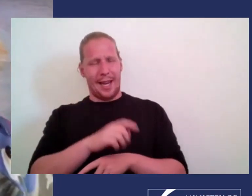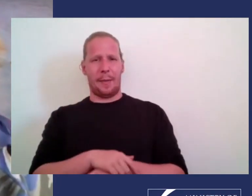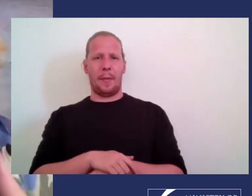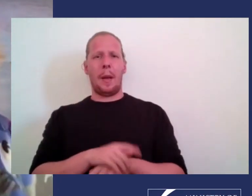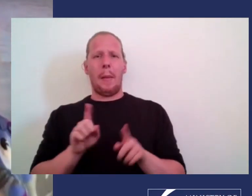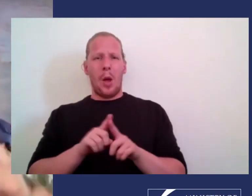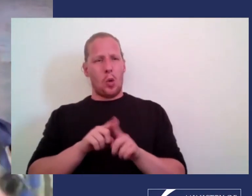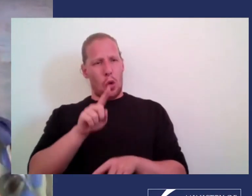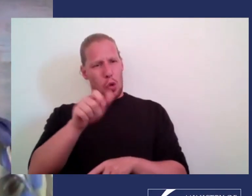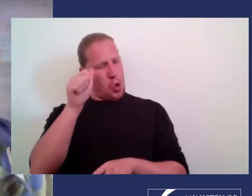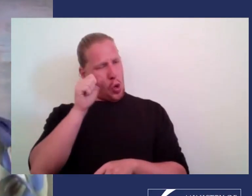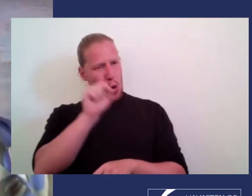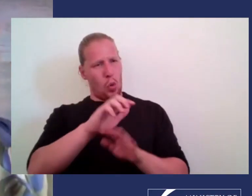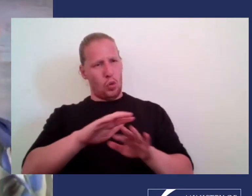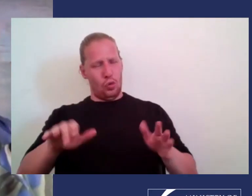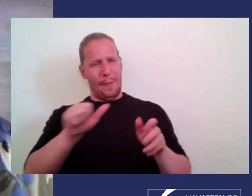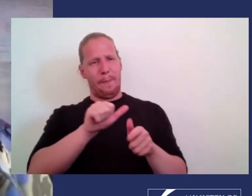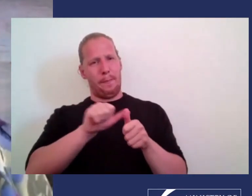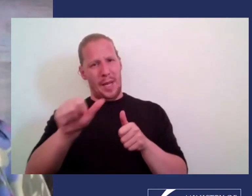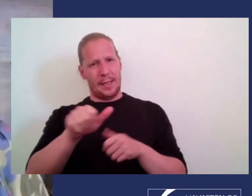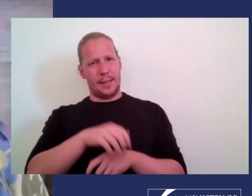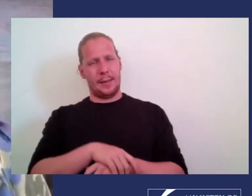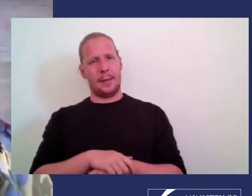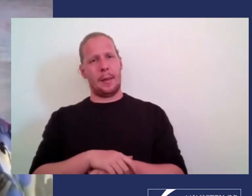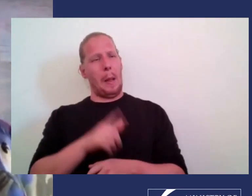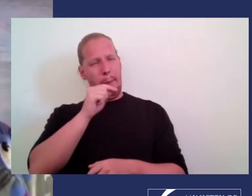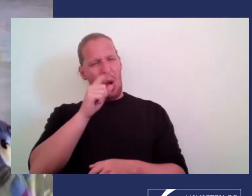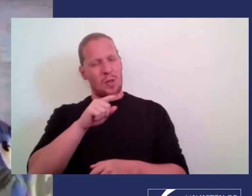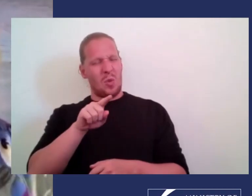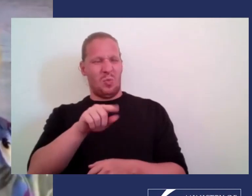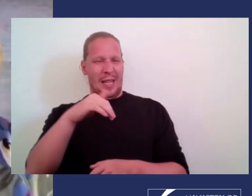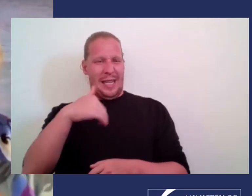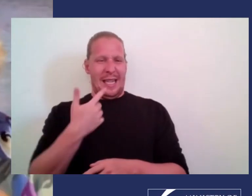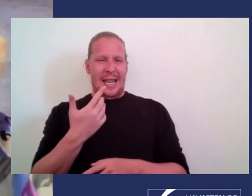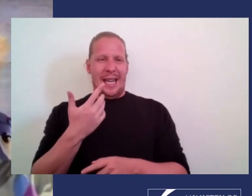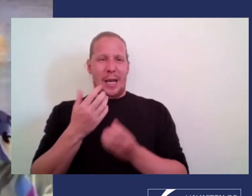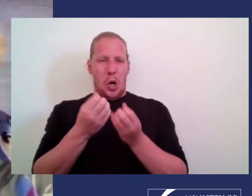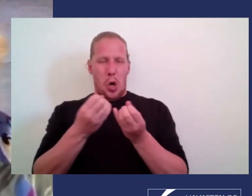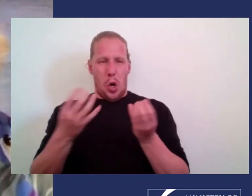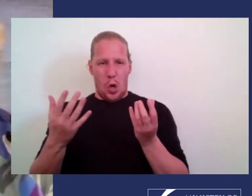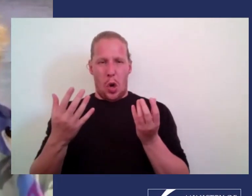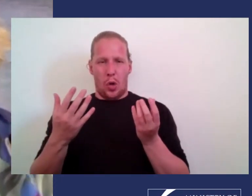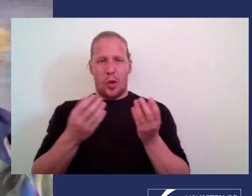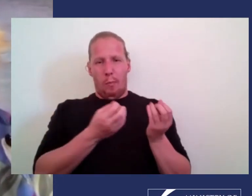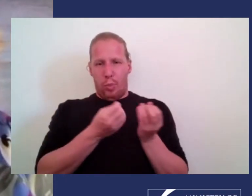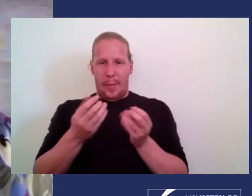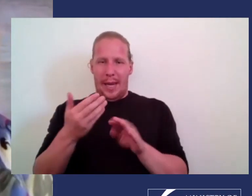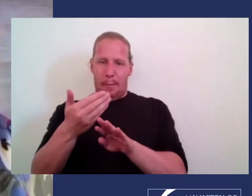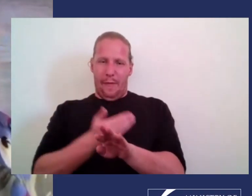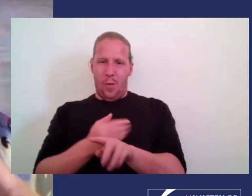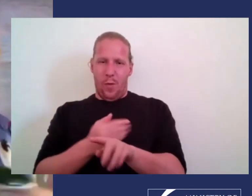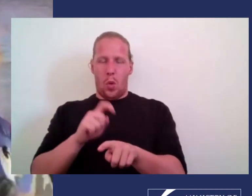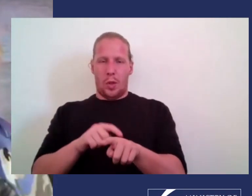else. They might be the kind of guys that need quite a long lead up time, or they might need just some prep just the day before or even on the